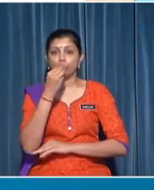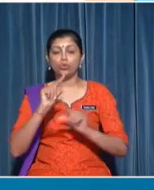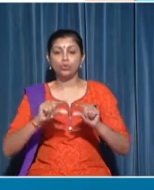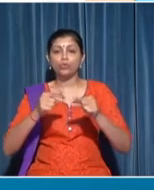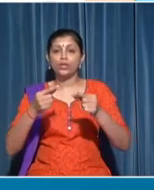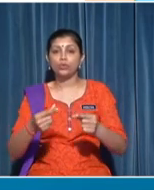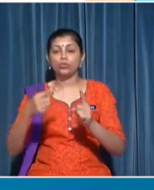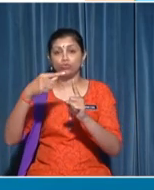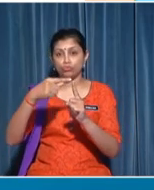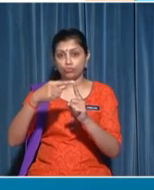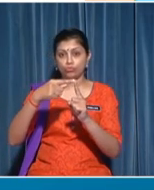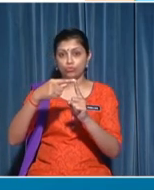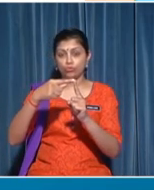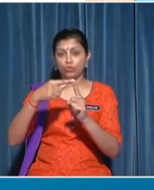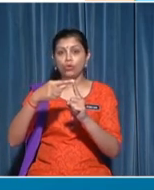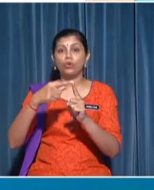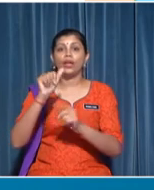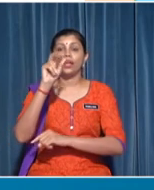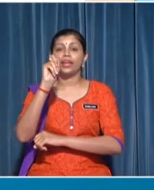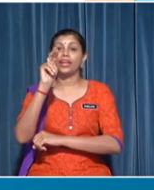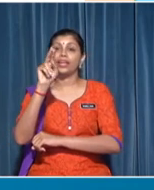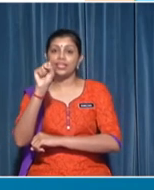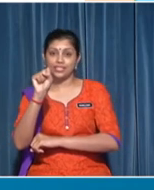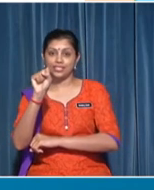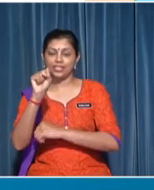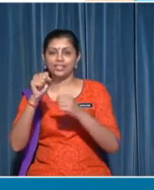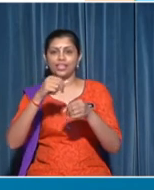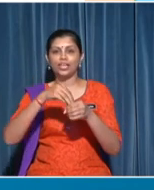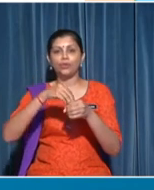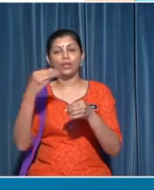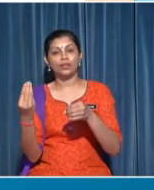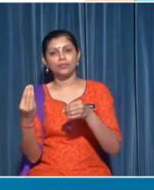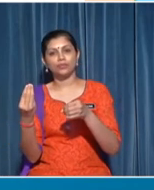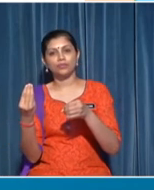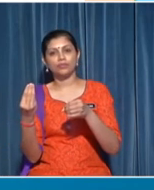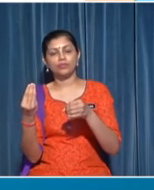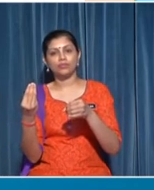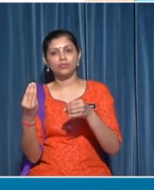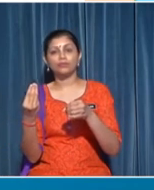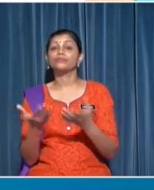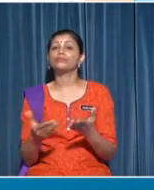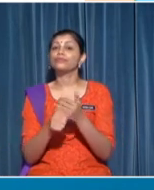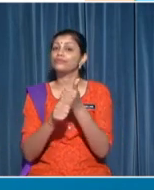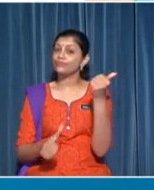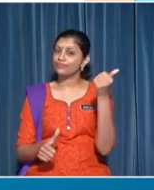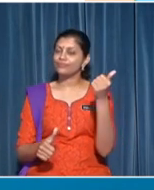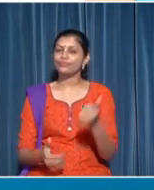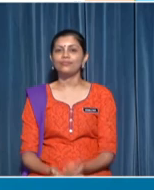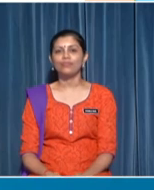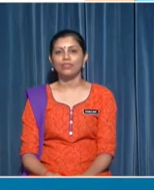intestine into the anus, where it will exit as feces, or also known